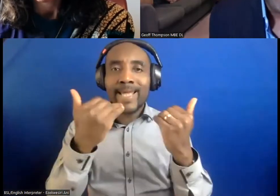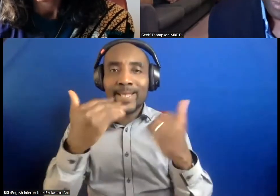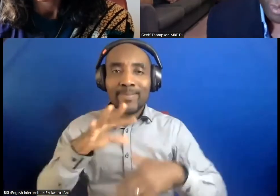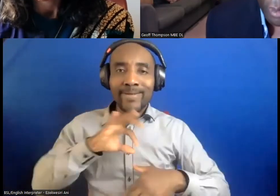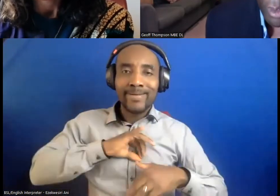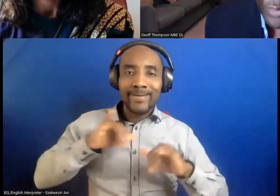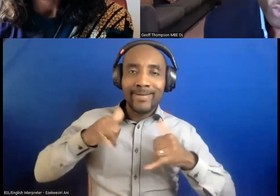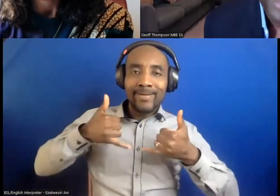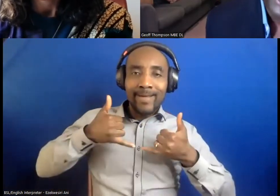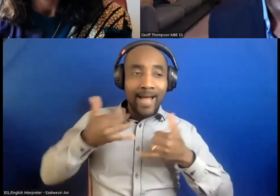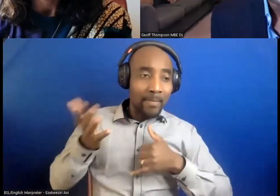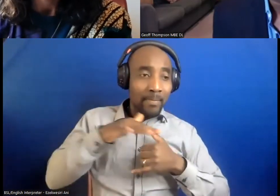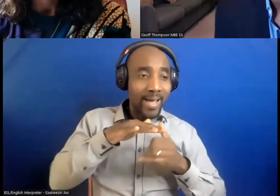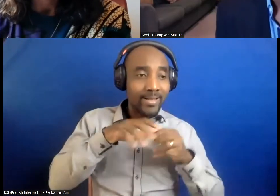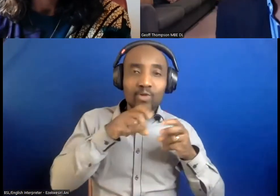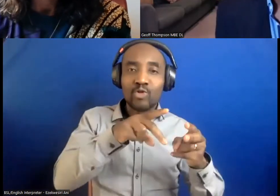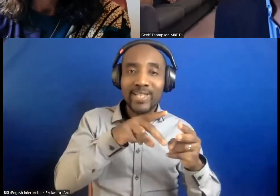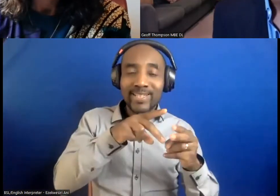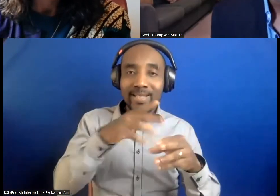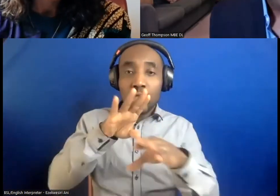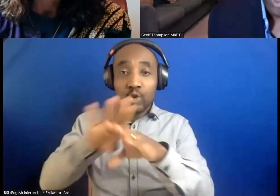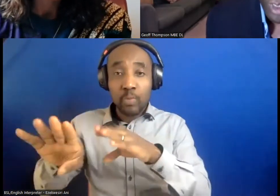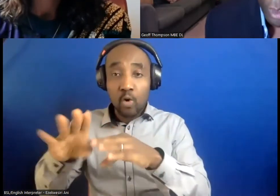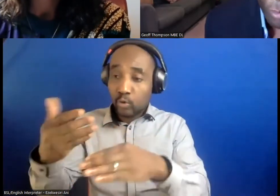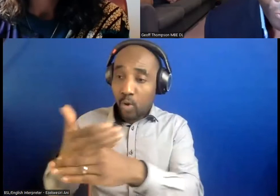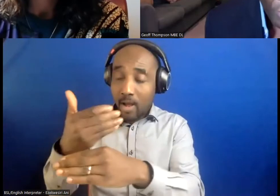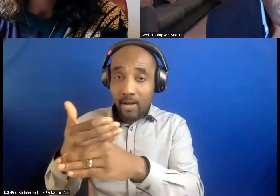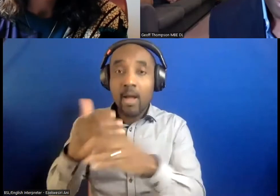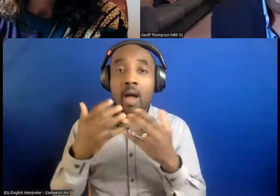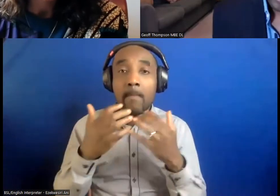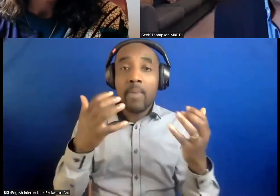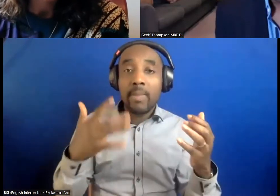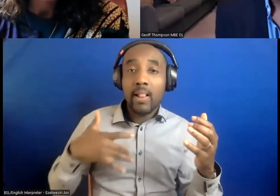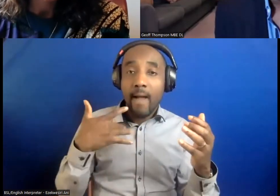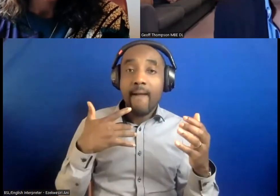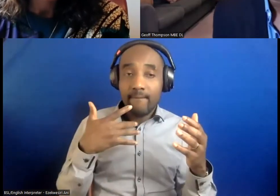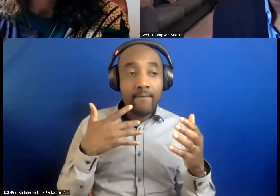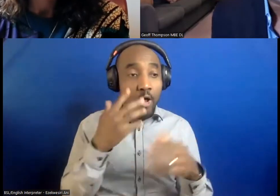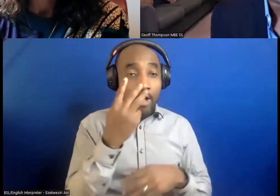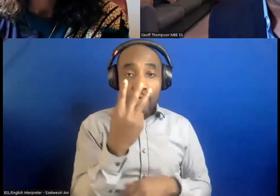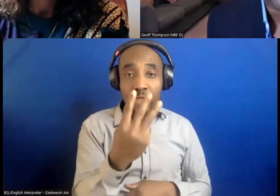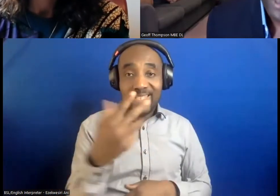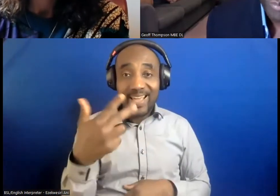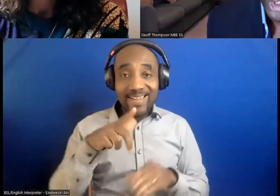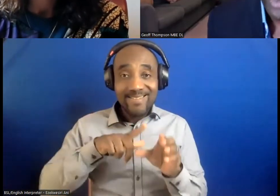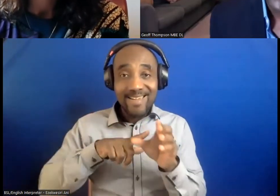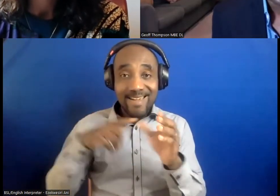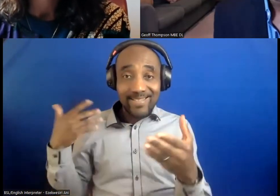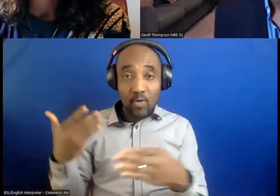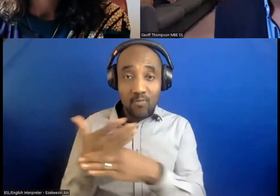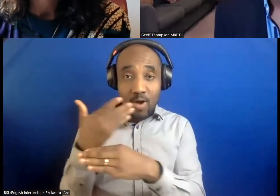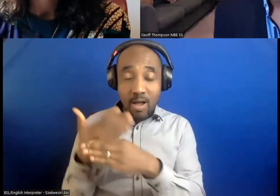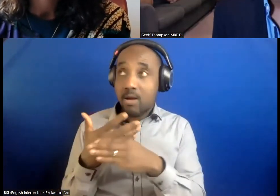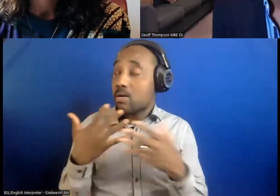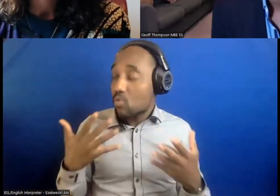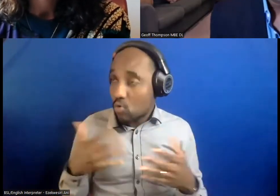serve in sports administration and public life in the 38+ years, which in itself betrays the